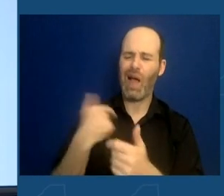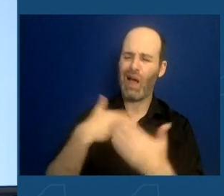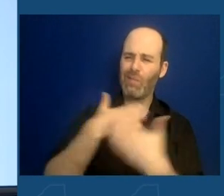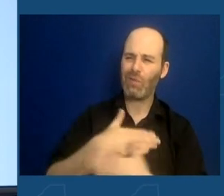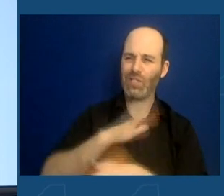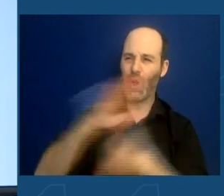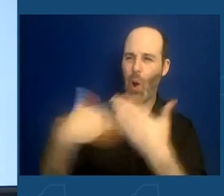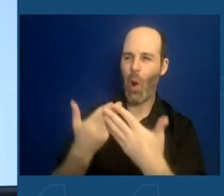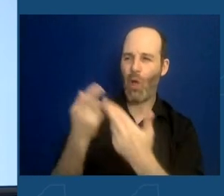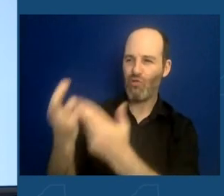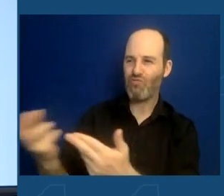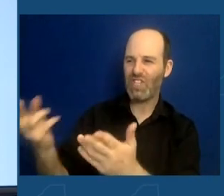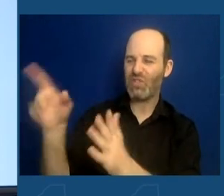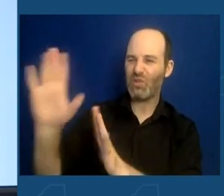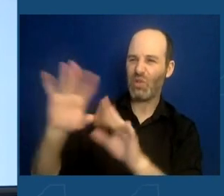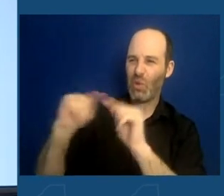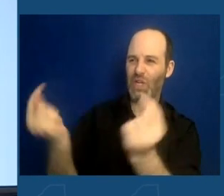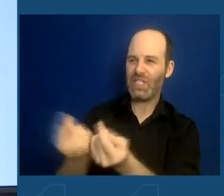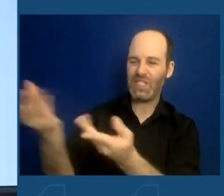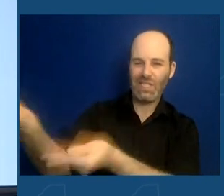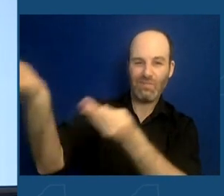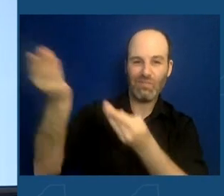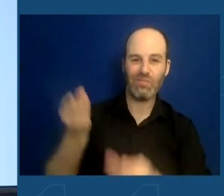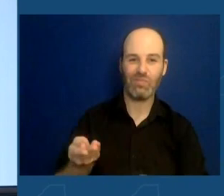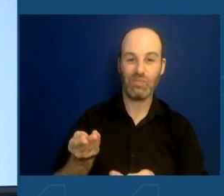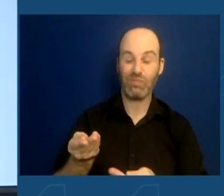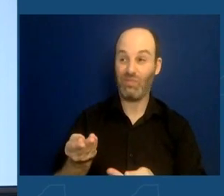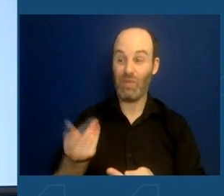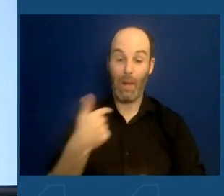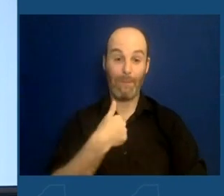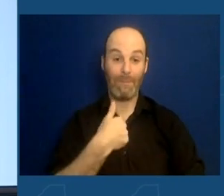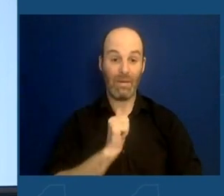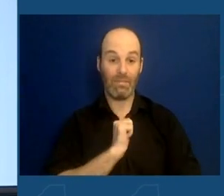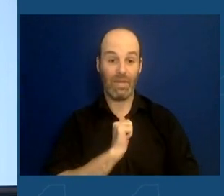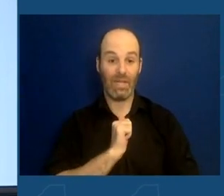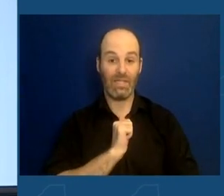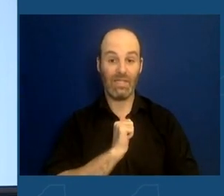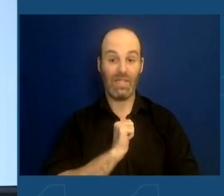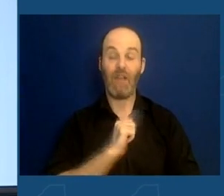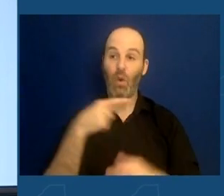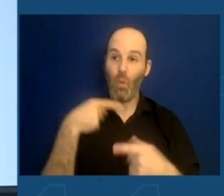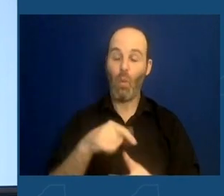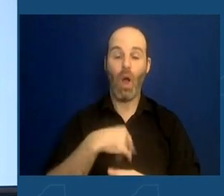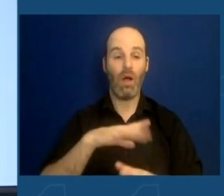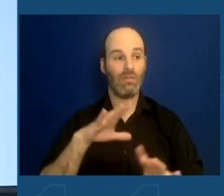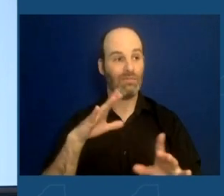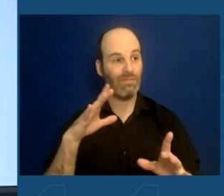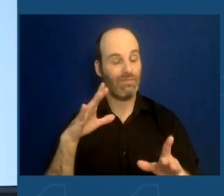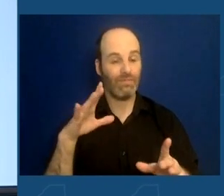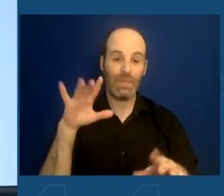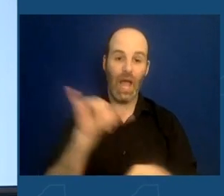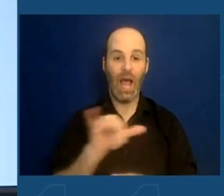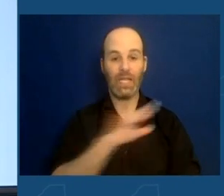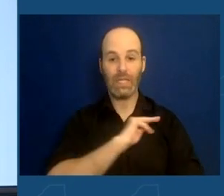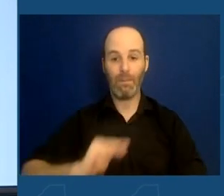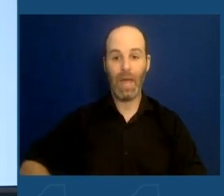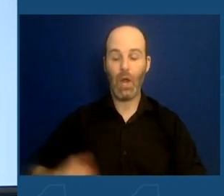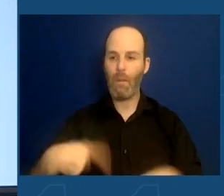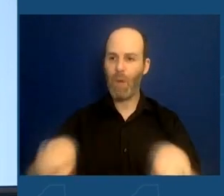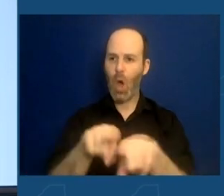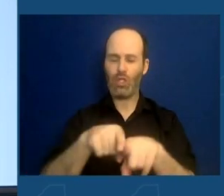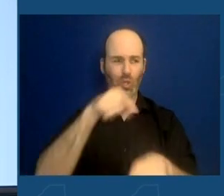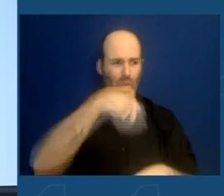your team has afforded me personally while in office, but also this great community.